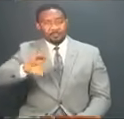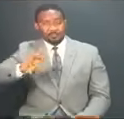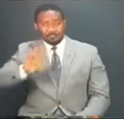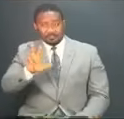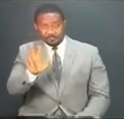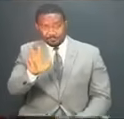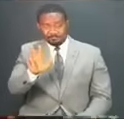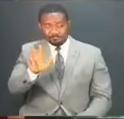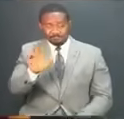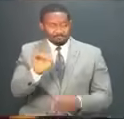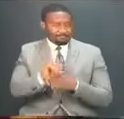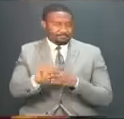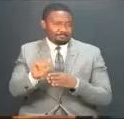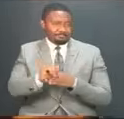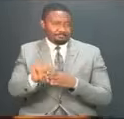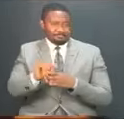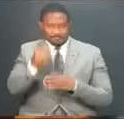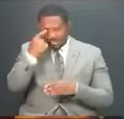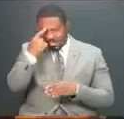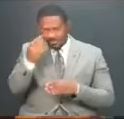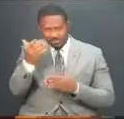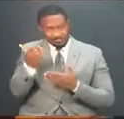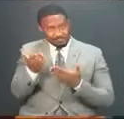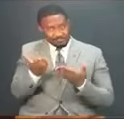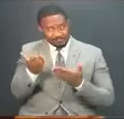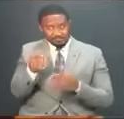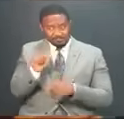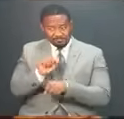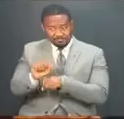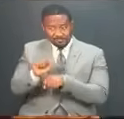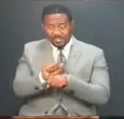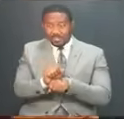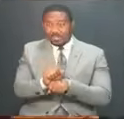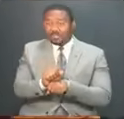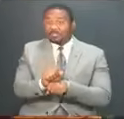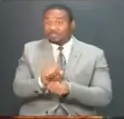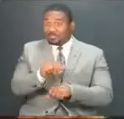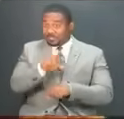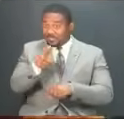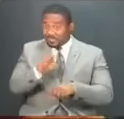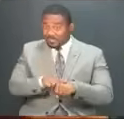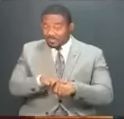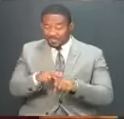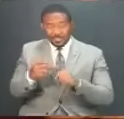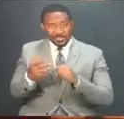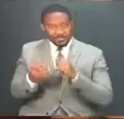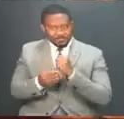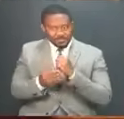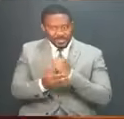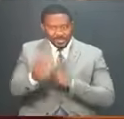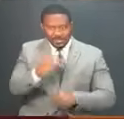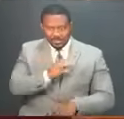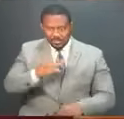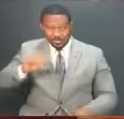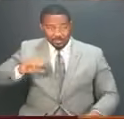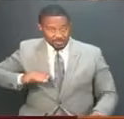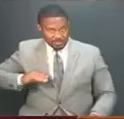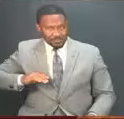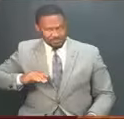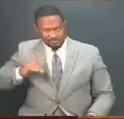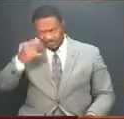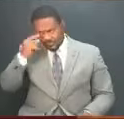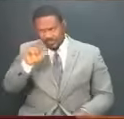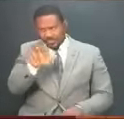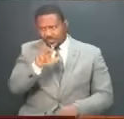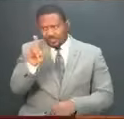12,527,863 Ghana cedis for the services of the National Media Commission for the year ending 31st December 2026. I so move,